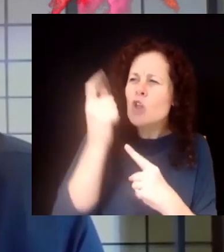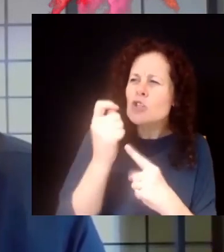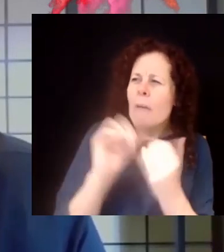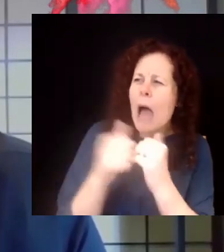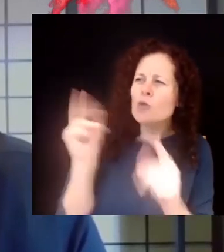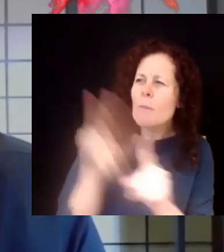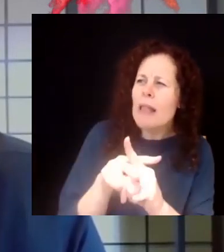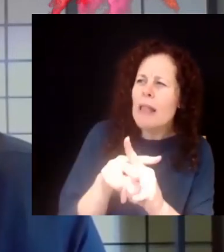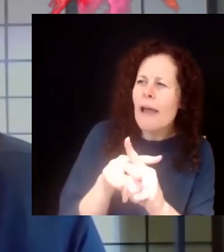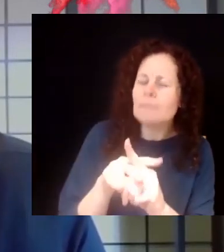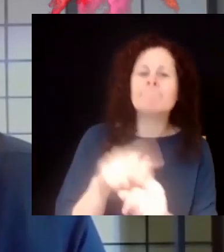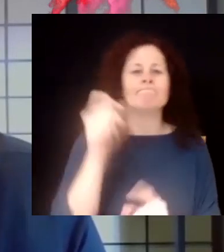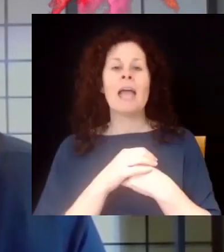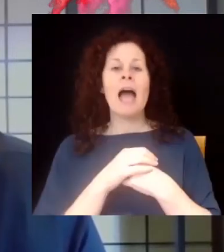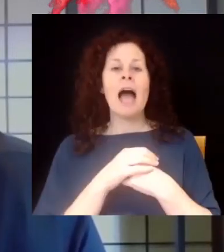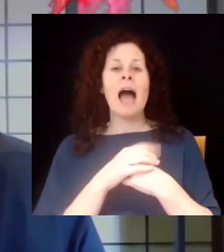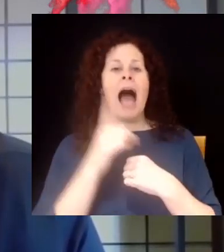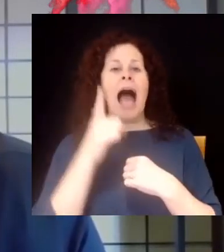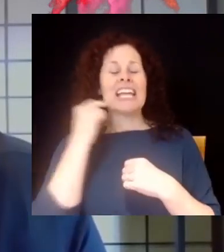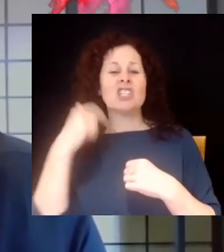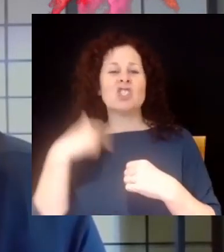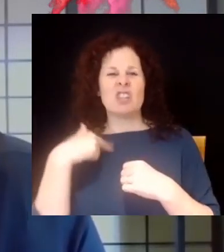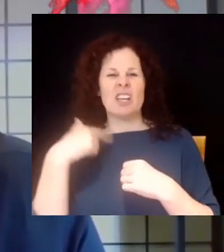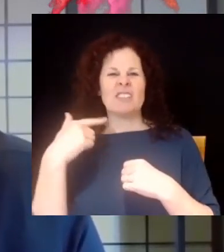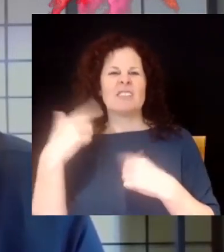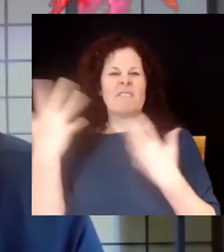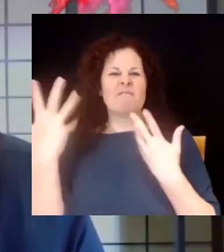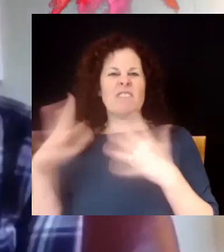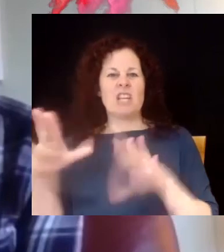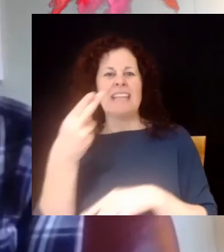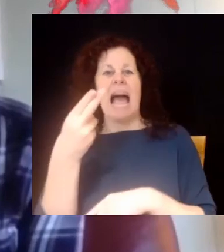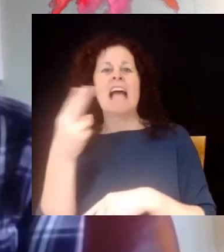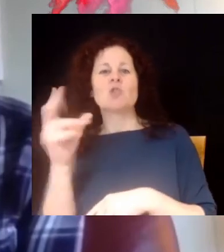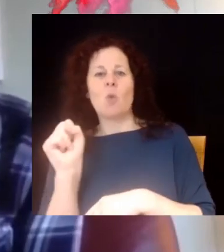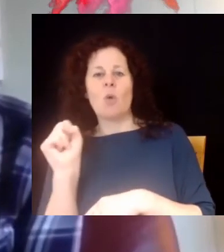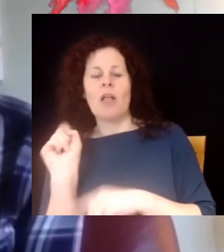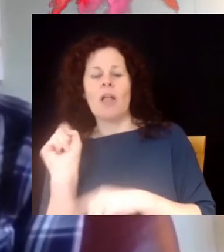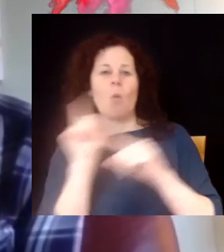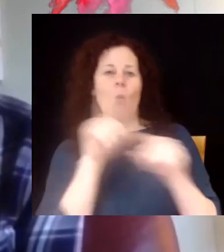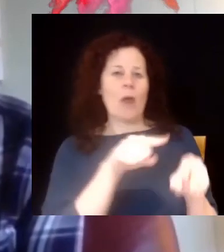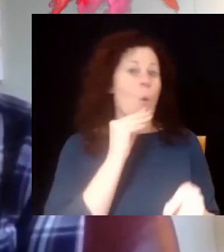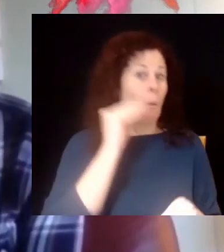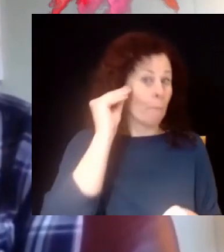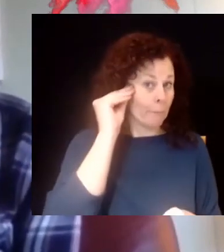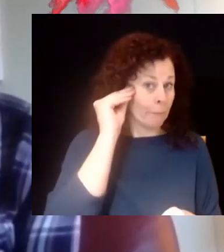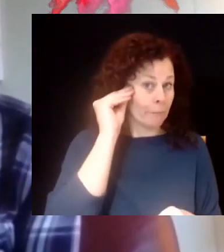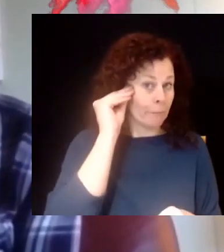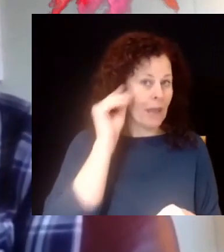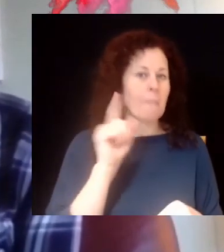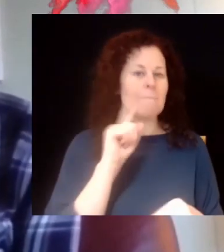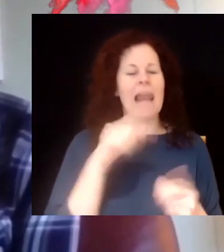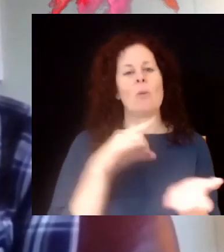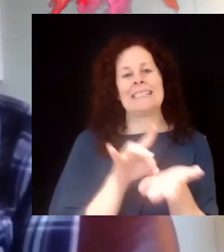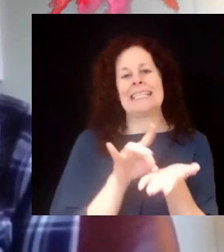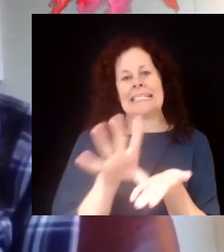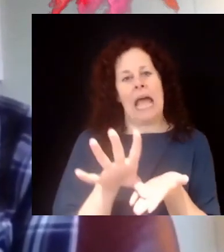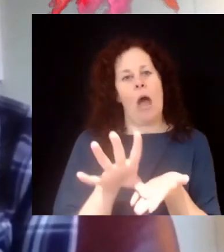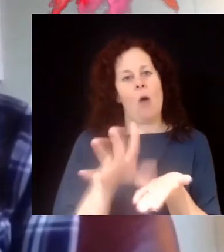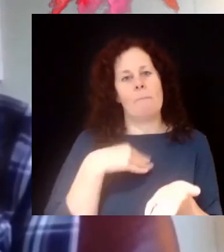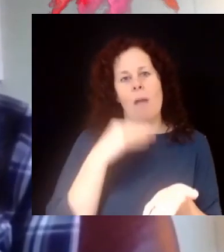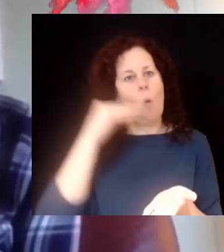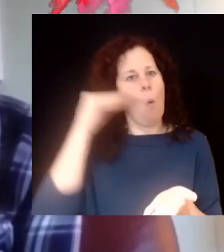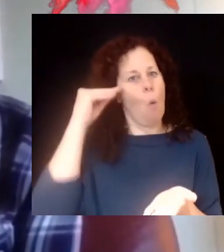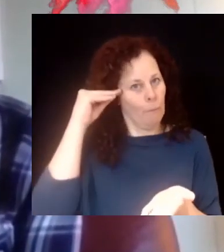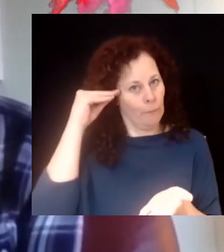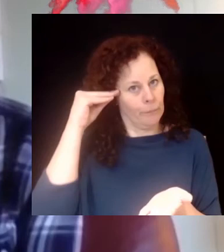you found out about the GSBA Scholarship Fund and how you applied. Yeah, I was a junior in high school. I had just come out at high school, in